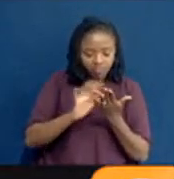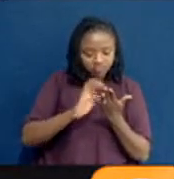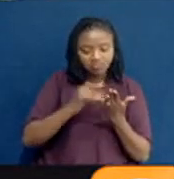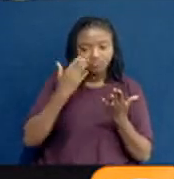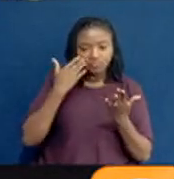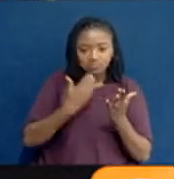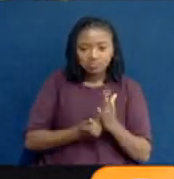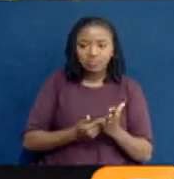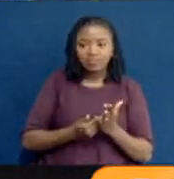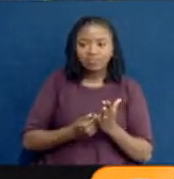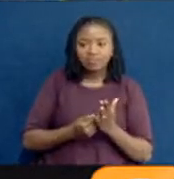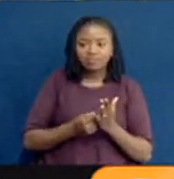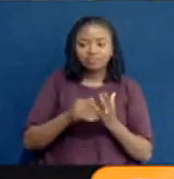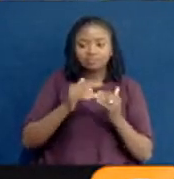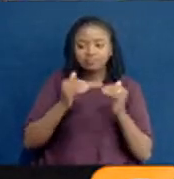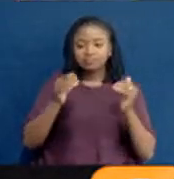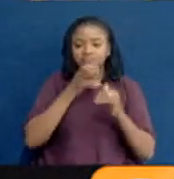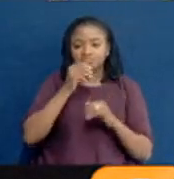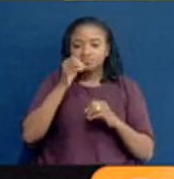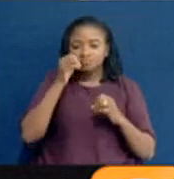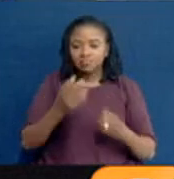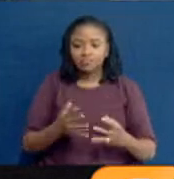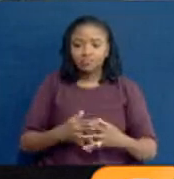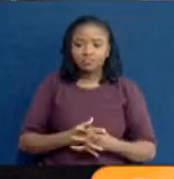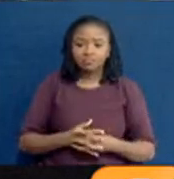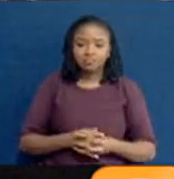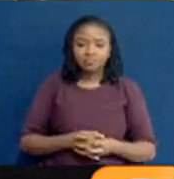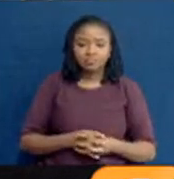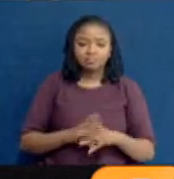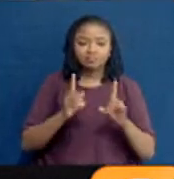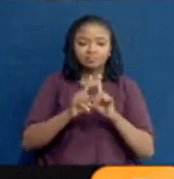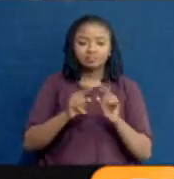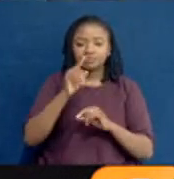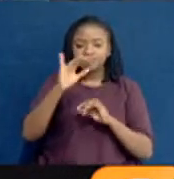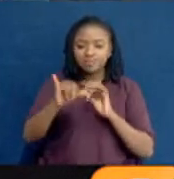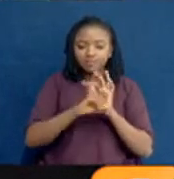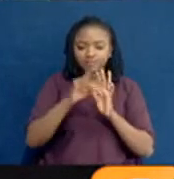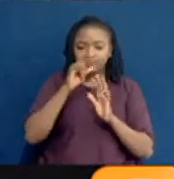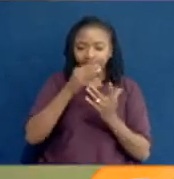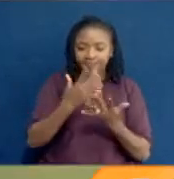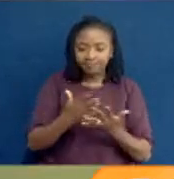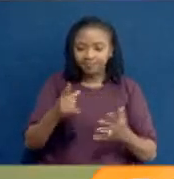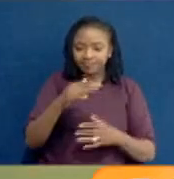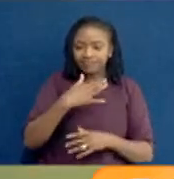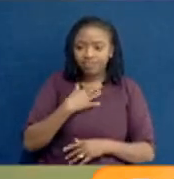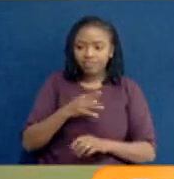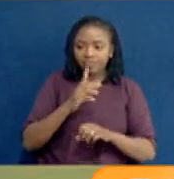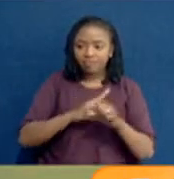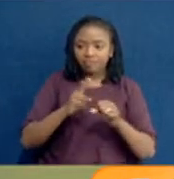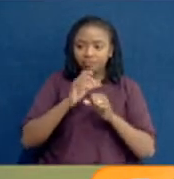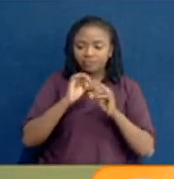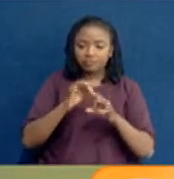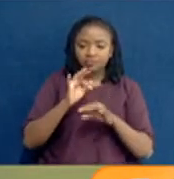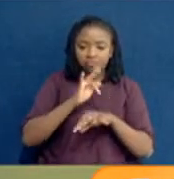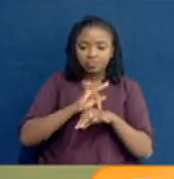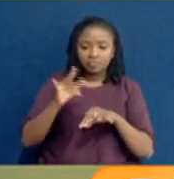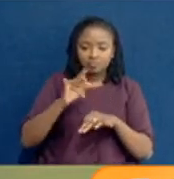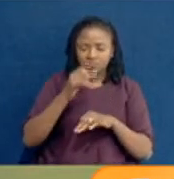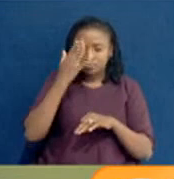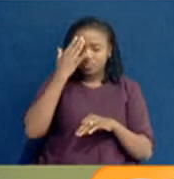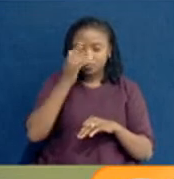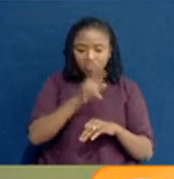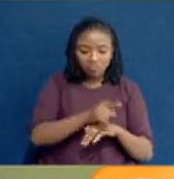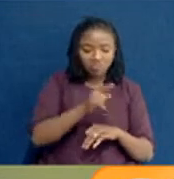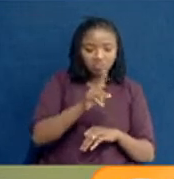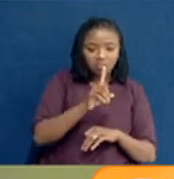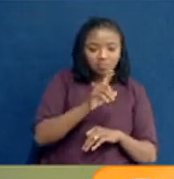your computer dashboard, or even through SMS notifications. Once you've identified a product that you would like to use, whether it's a sensor for your tank to know how much